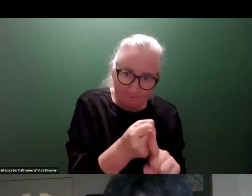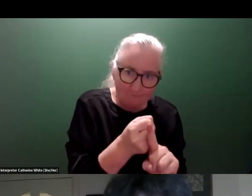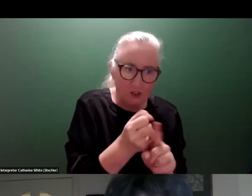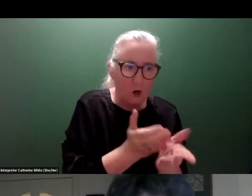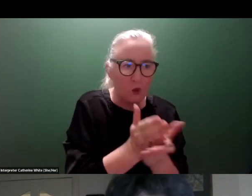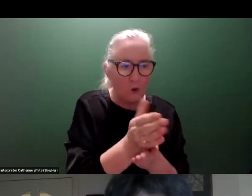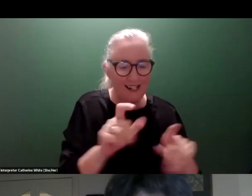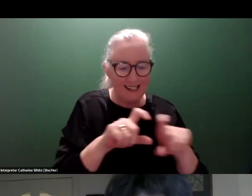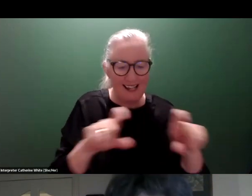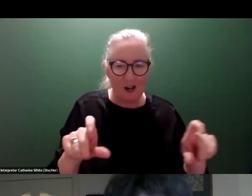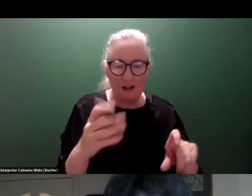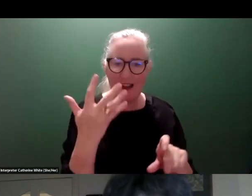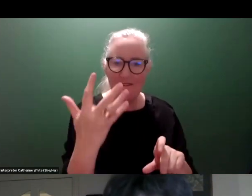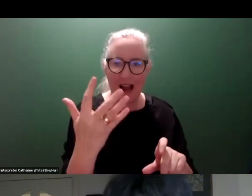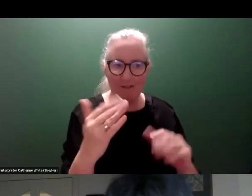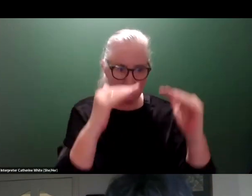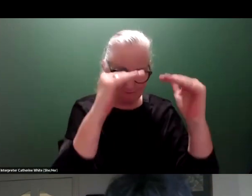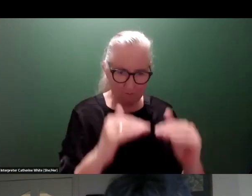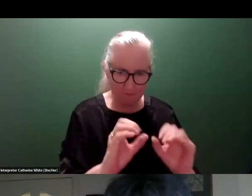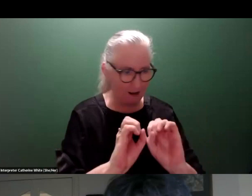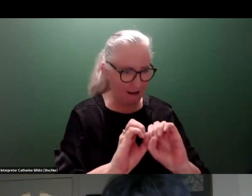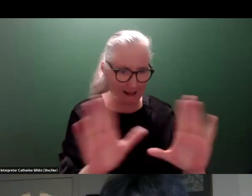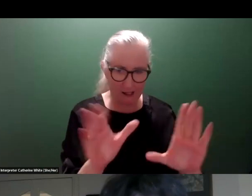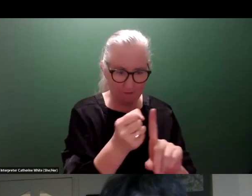Section 5 of the policy.